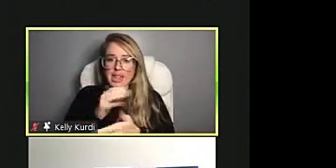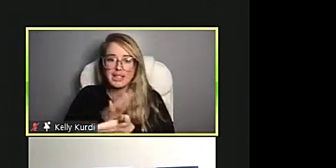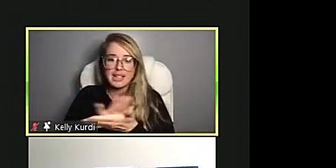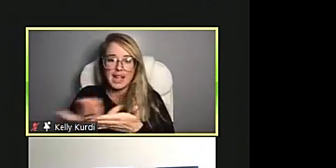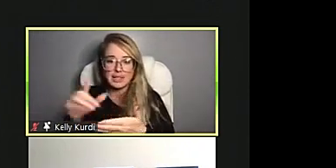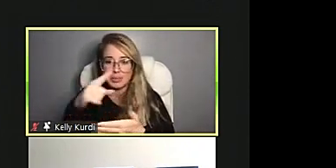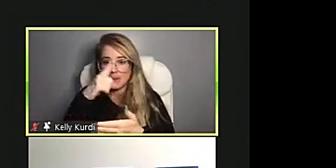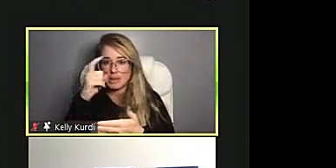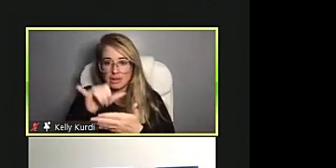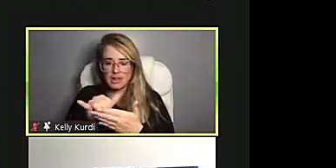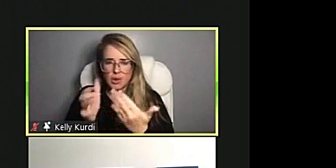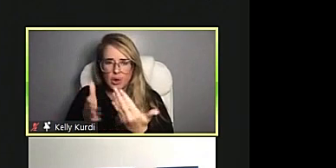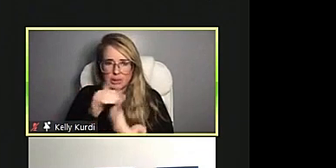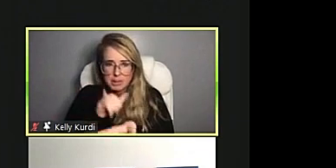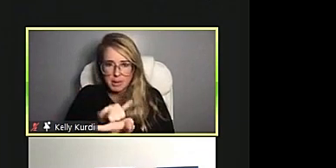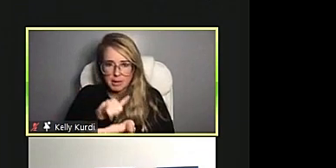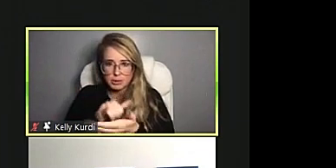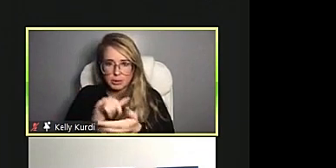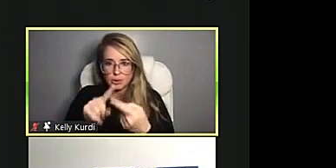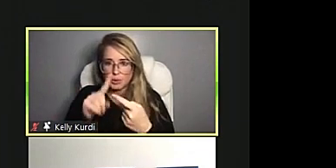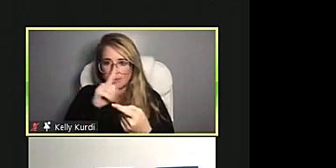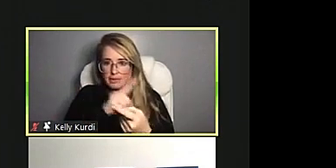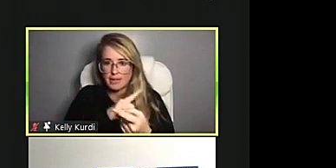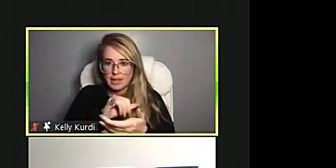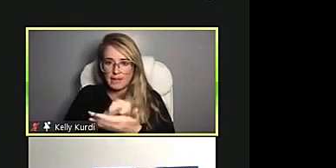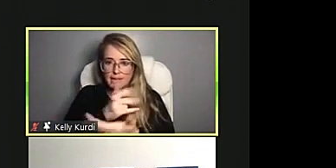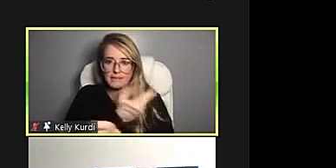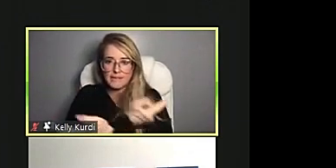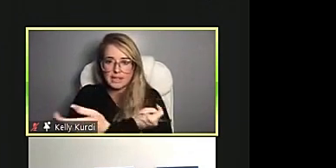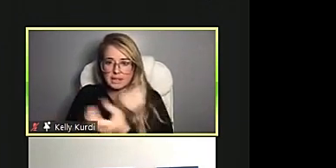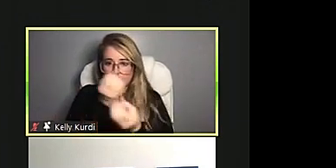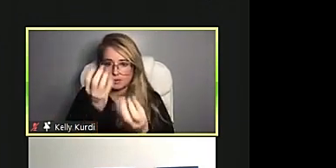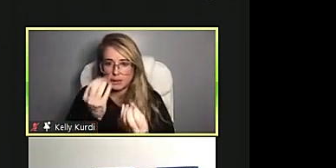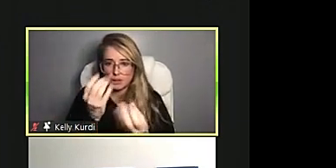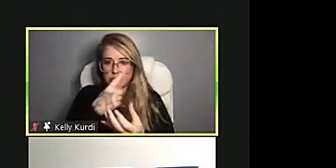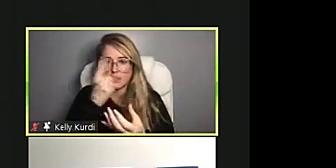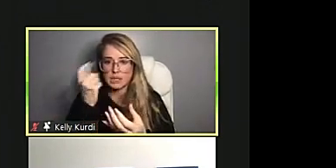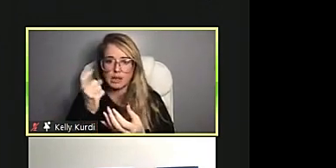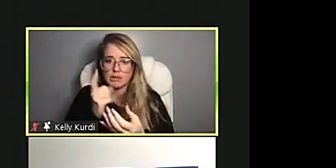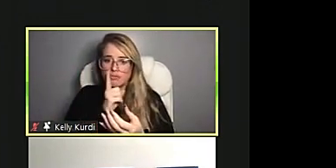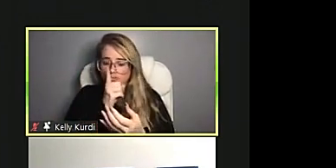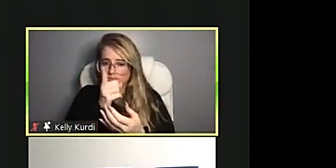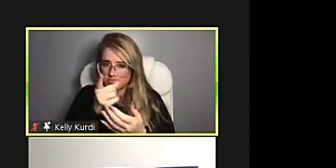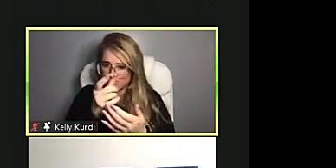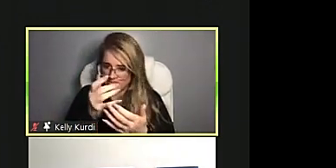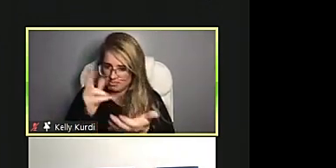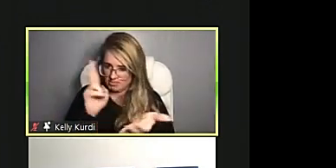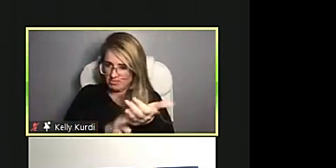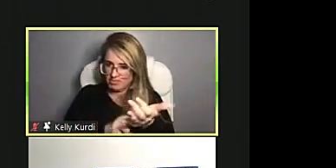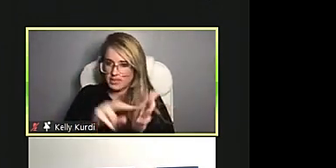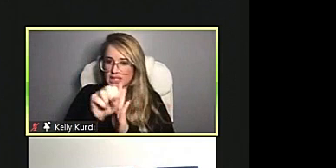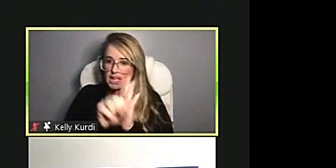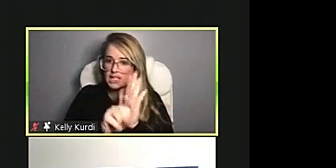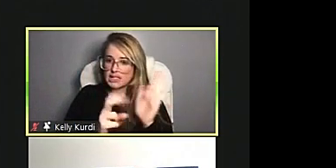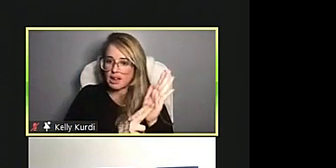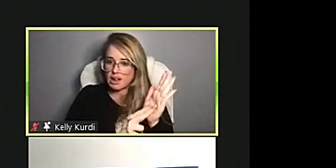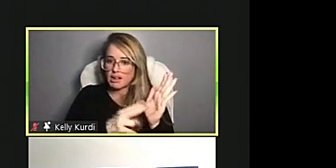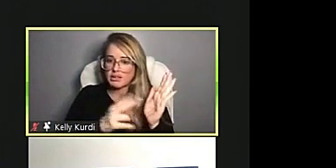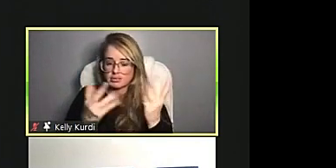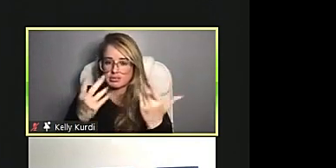makes it nearly impossible to fake vaccination information because they're encrypted and signed by the state or by the